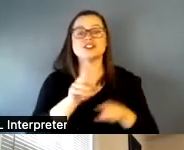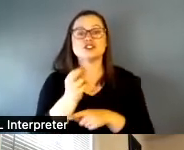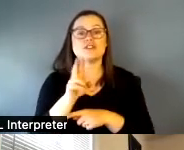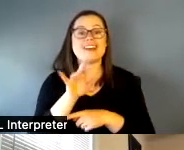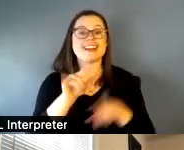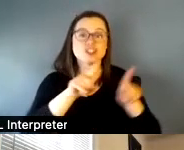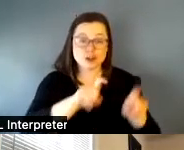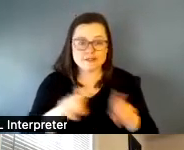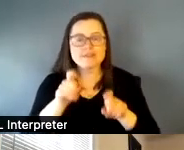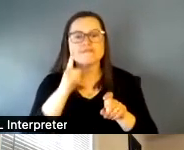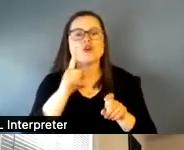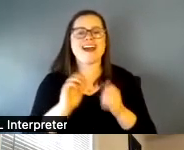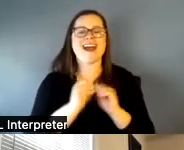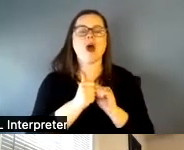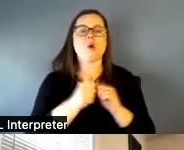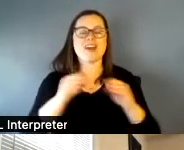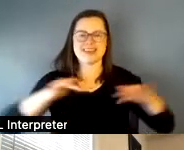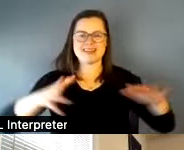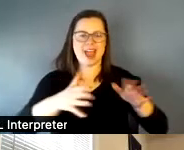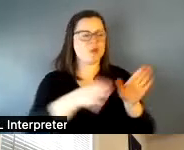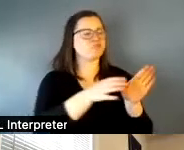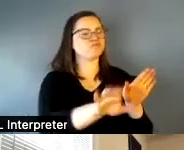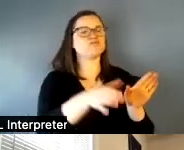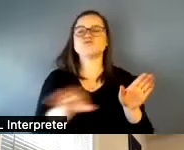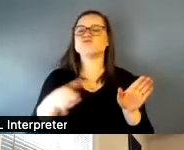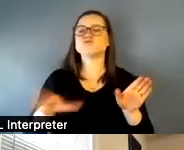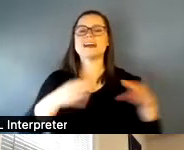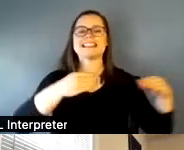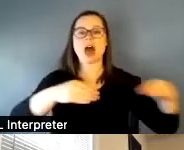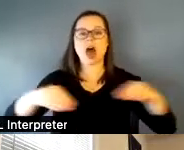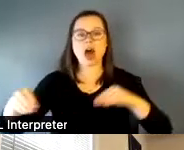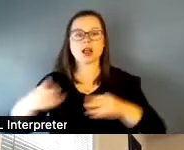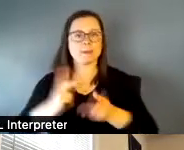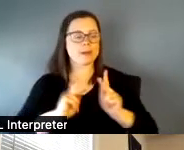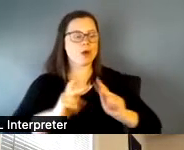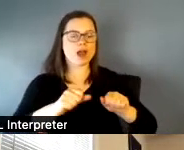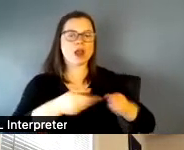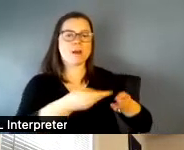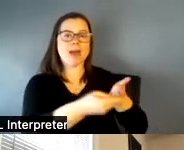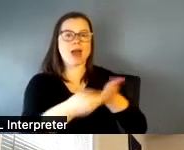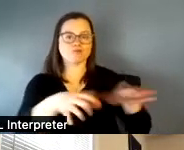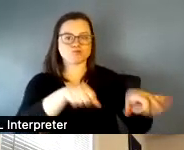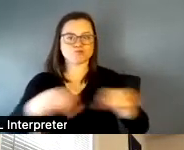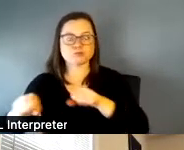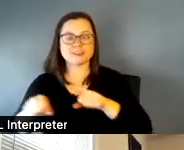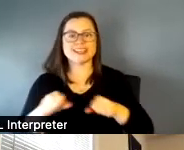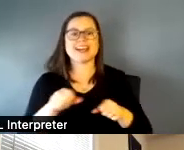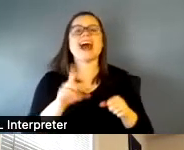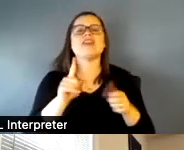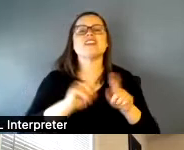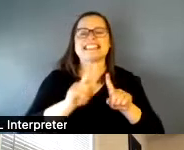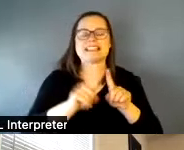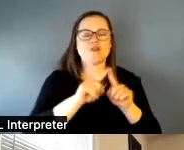up and sell off the land. And the tree surveys, diameters that were taken from that.